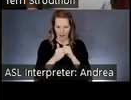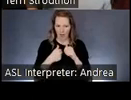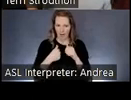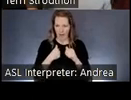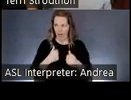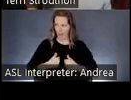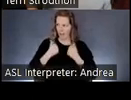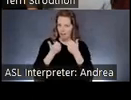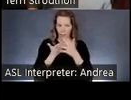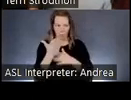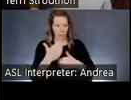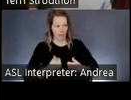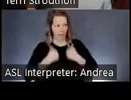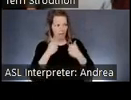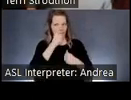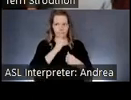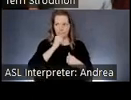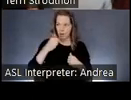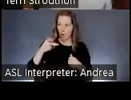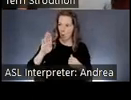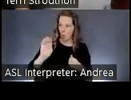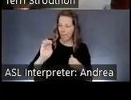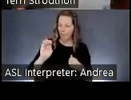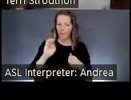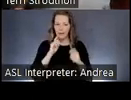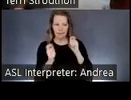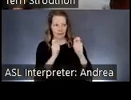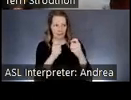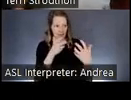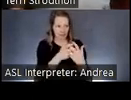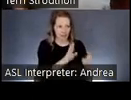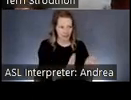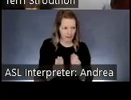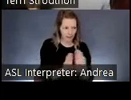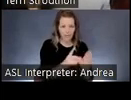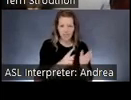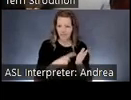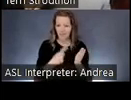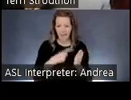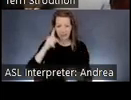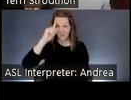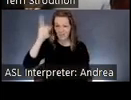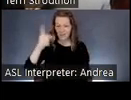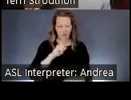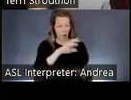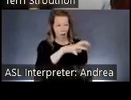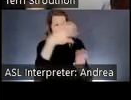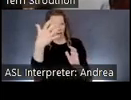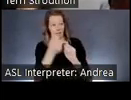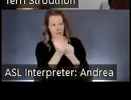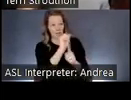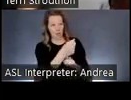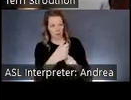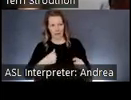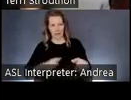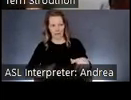adaptive behaviors, understand them as just like really brilliant adaptations to a very adverse situation that didn't